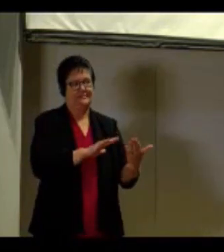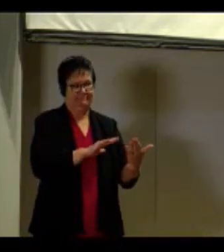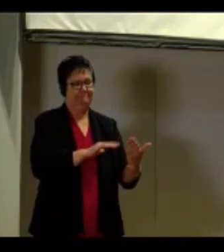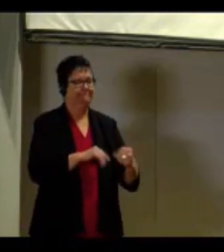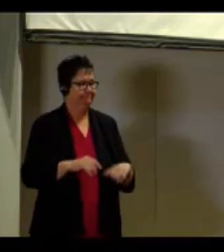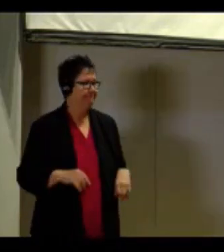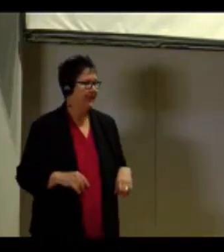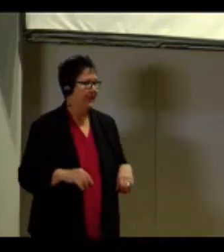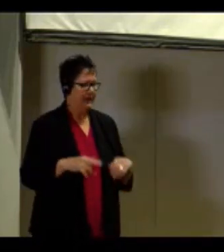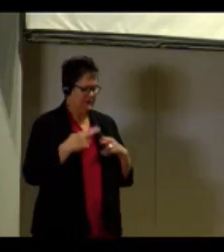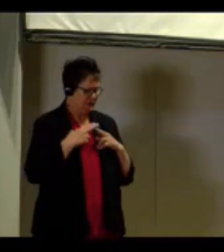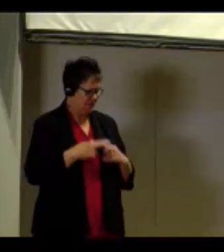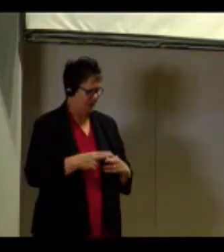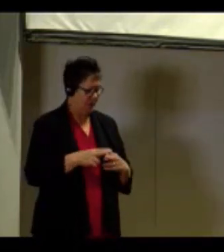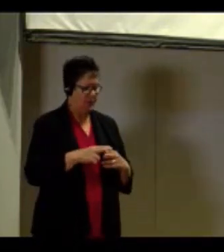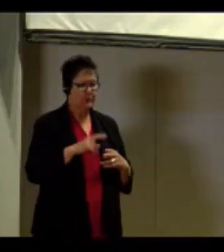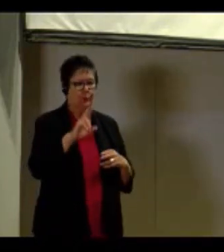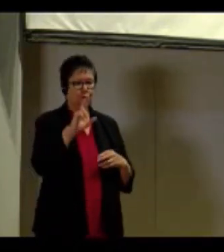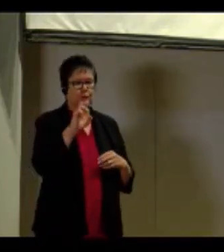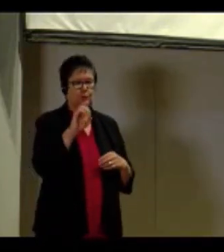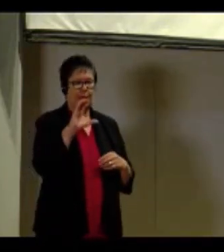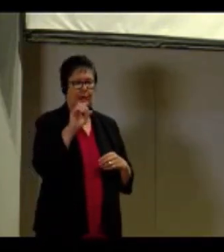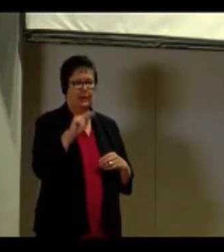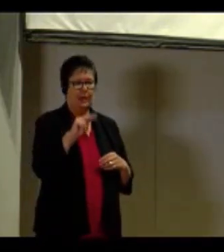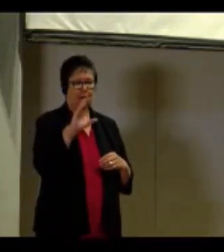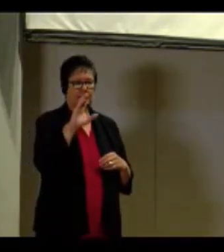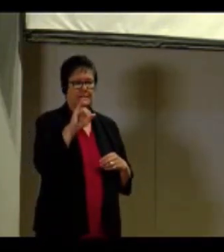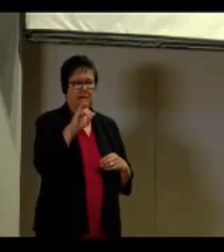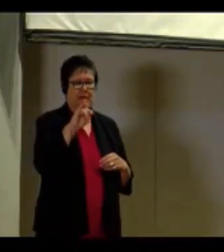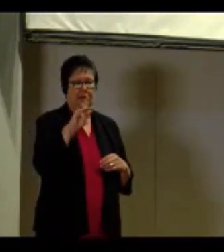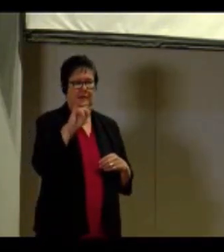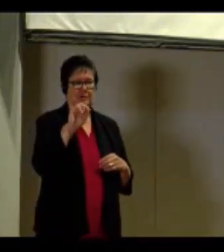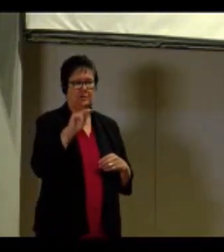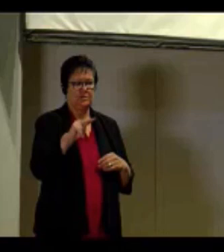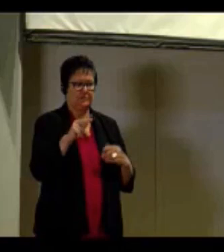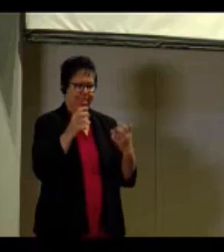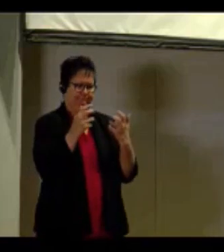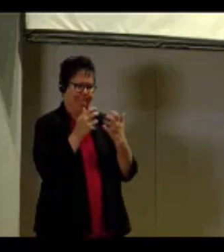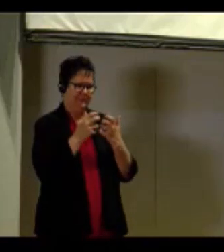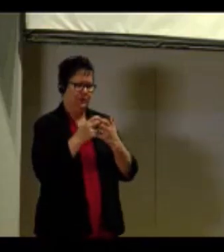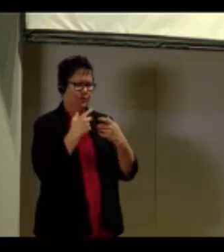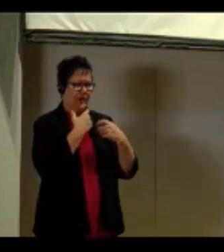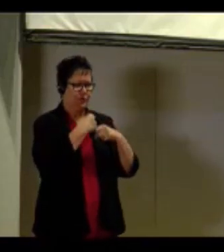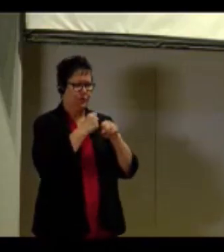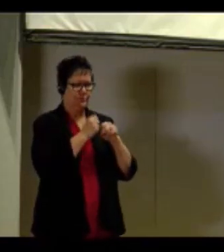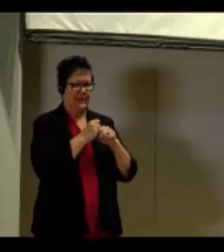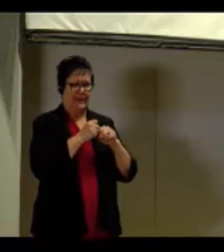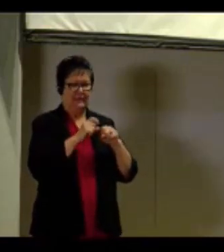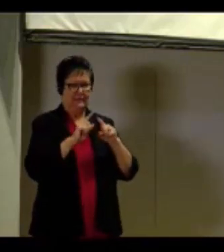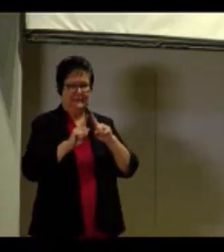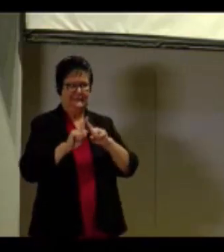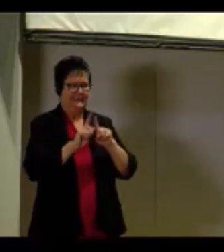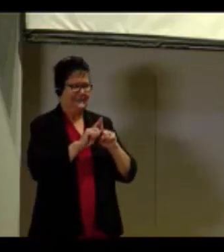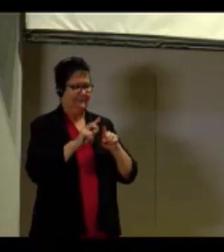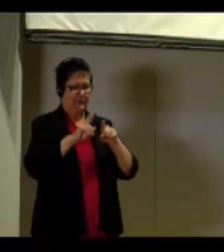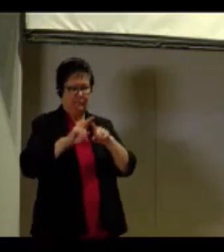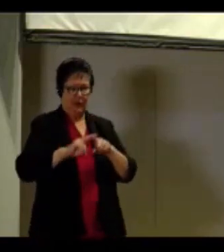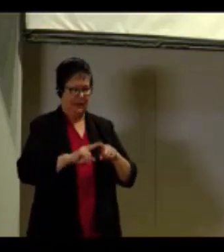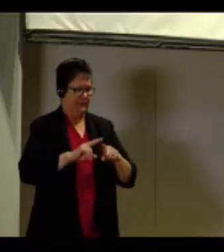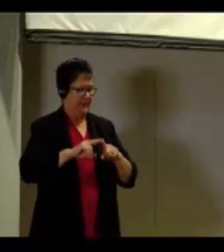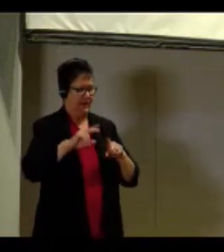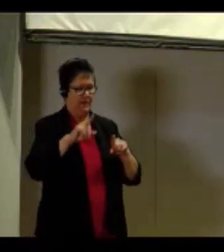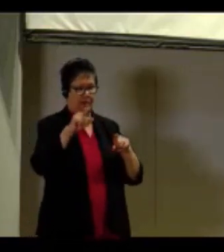is called reconciliation, and it was a way of taking the different terminology that each of